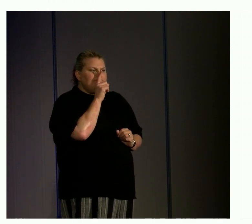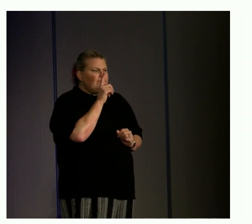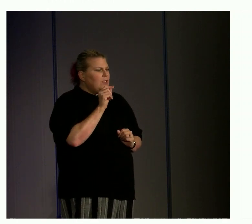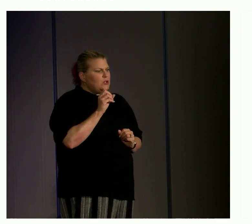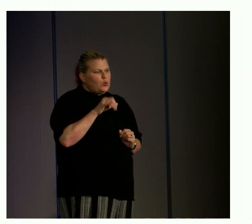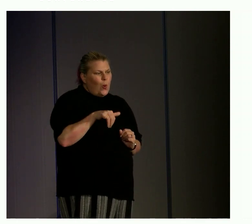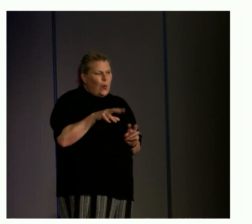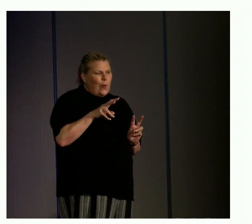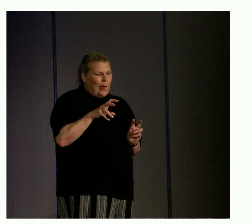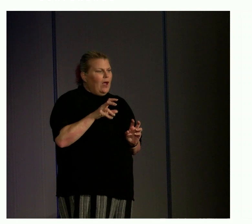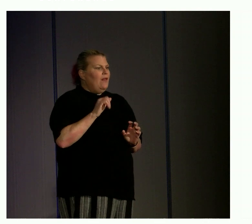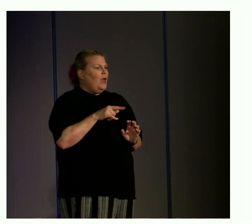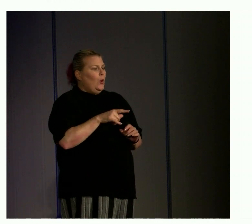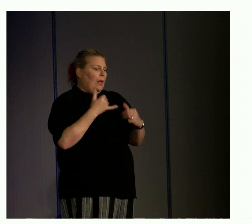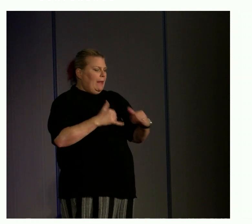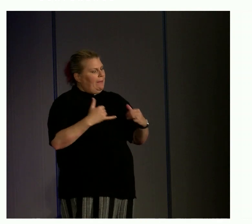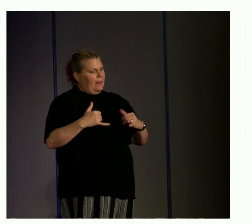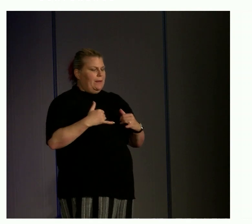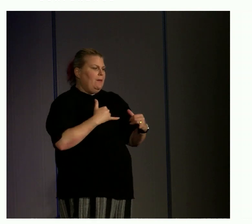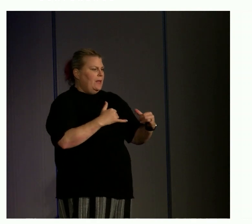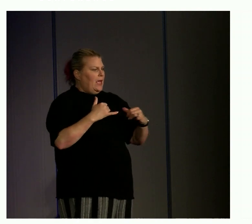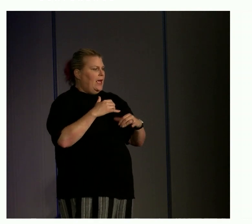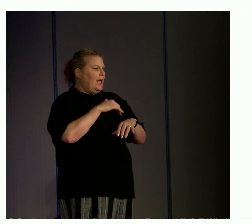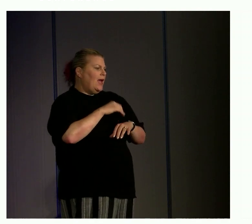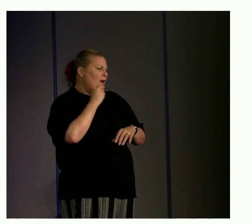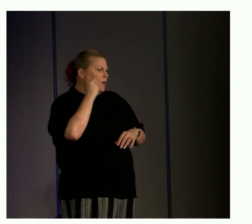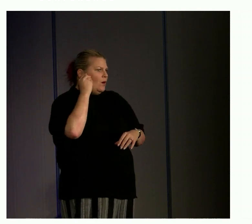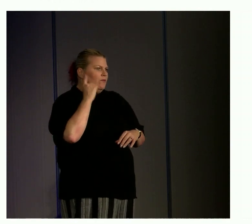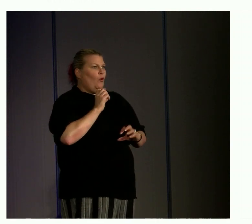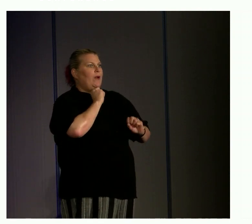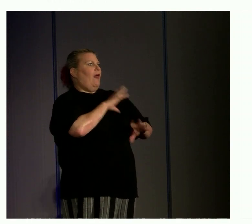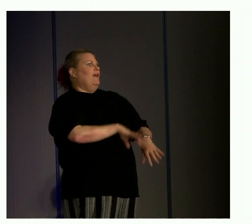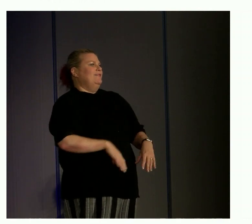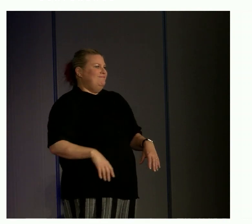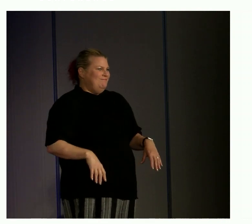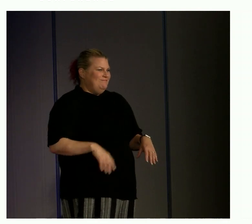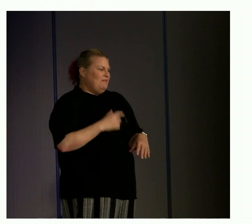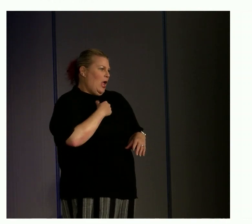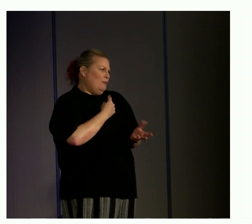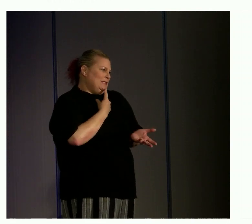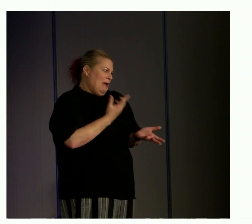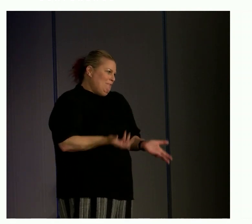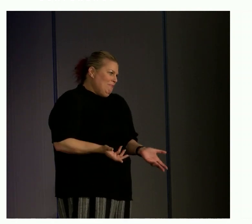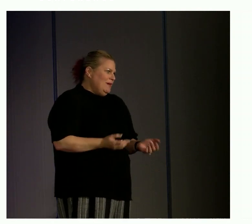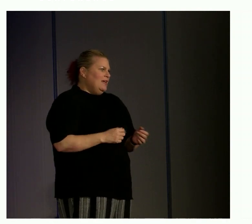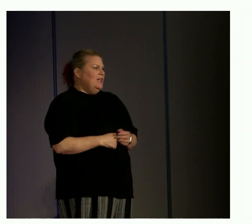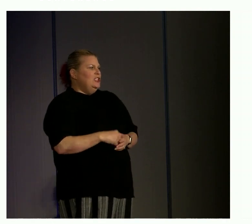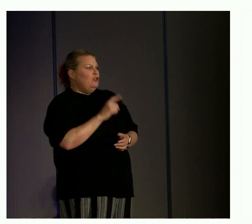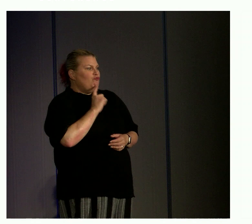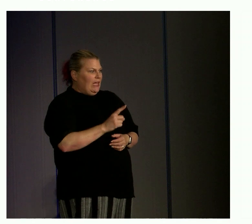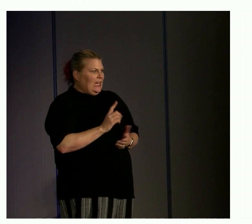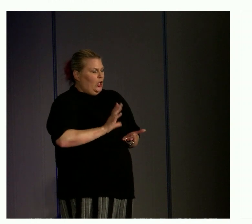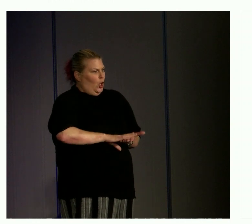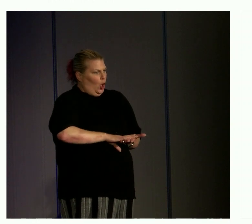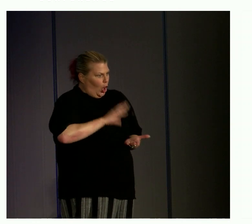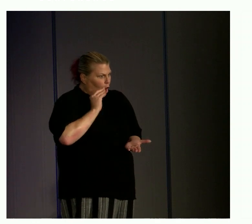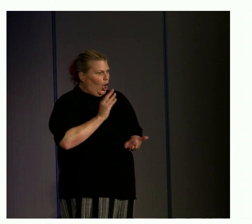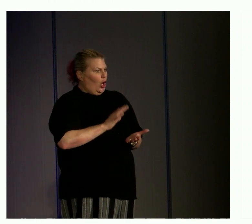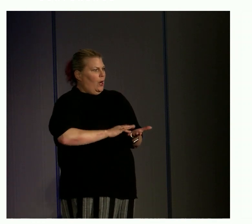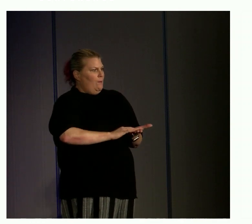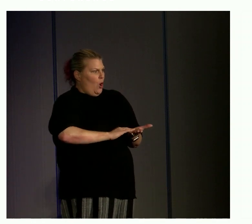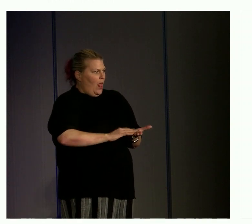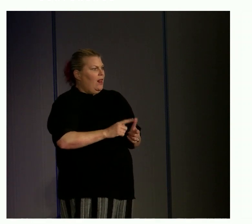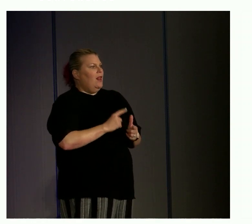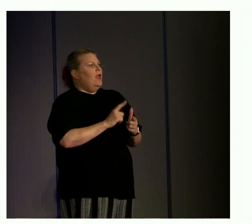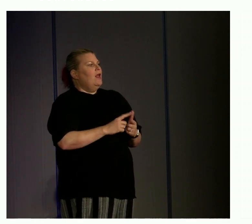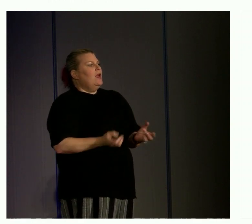toy that you can play at home for nothing, I would say. It's really to learn Braille, and